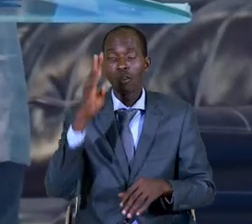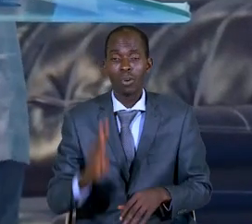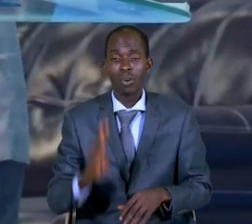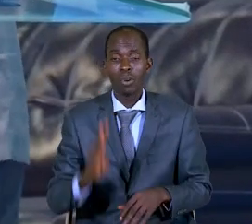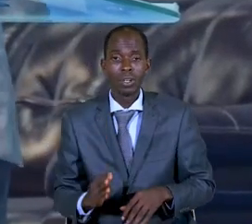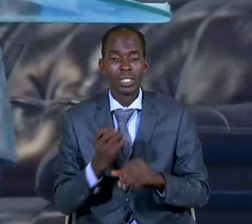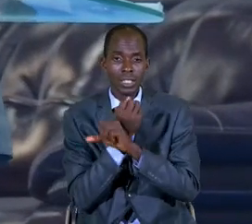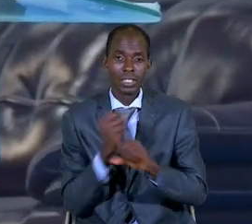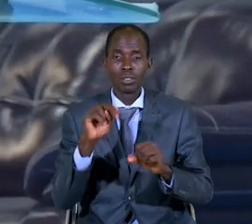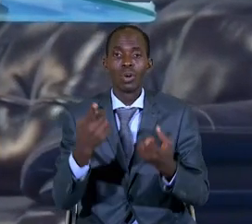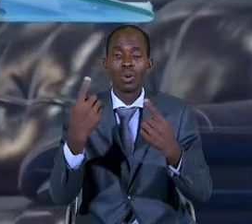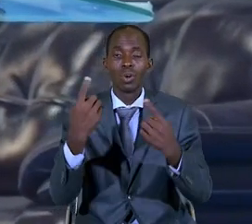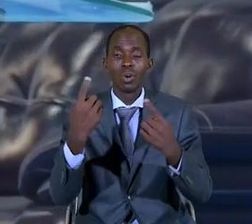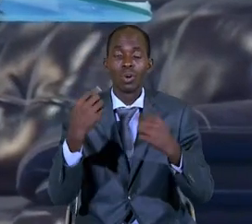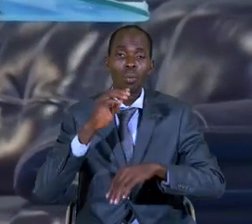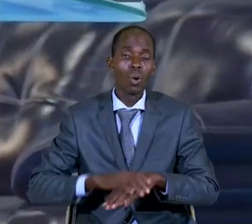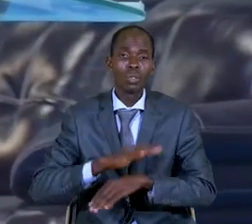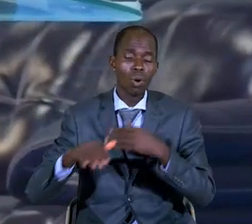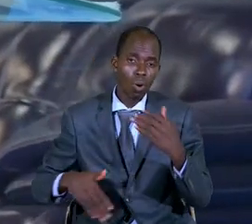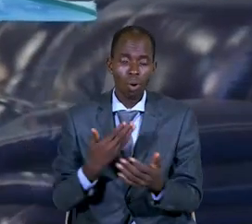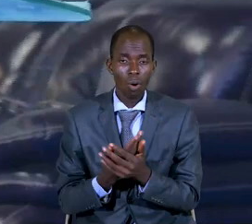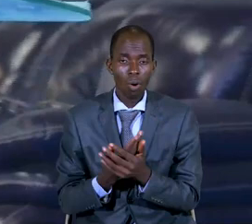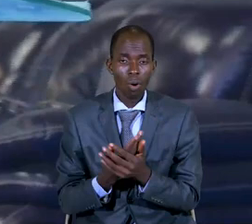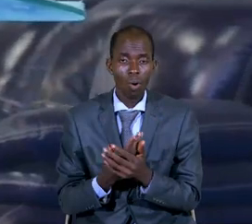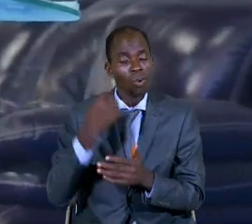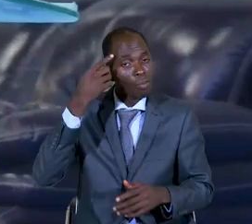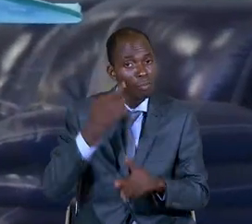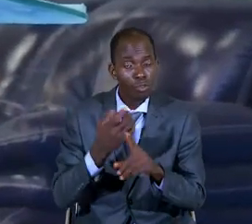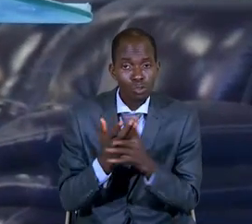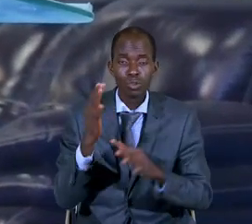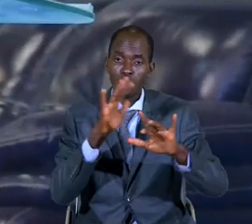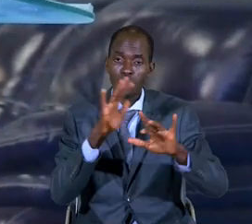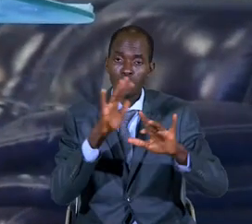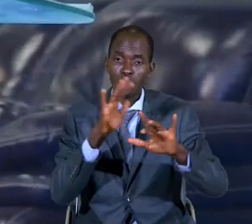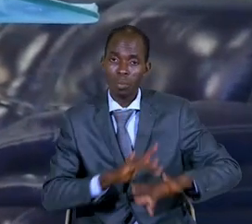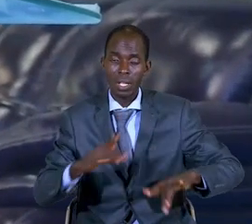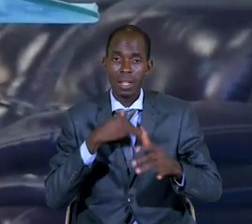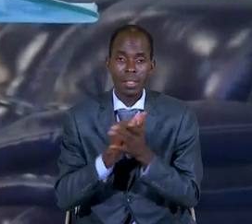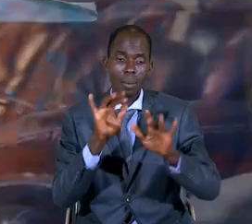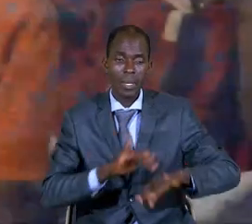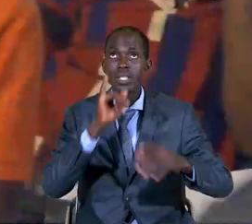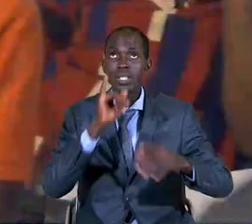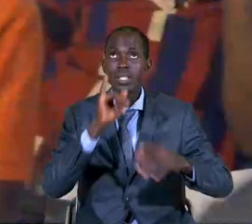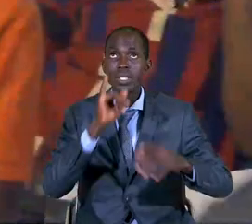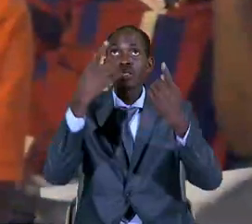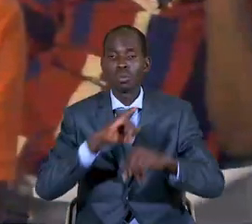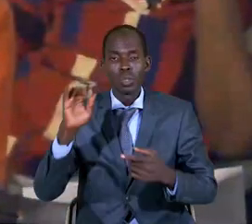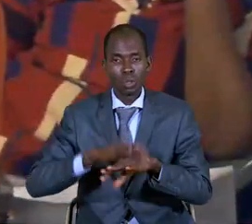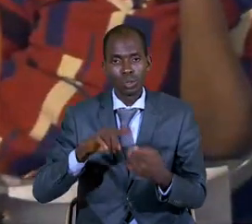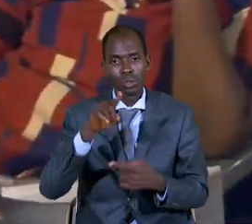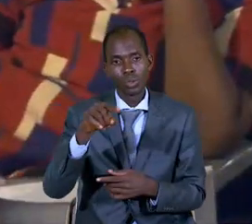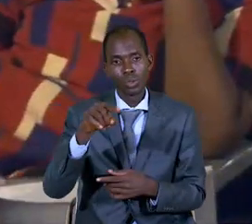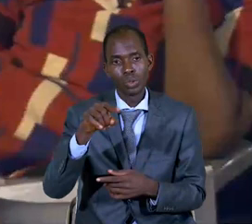upon the basis of the mercy of God. And that mercy is coming to you today. Look at